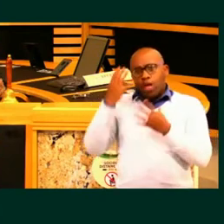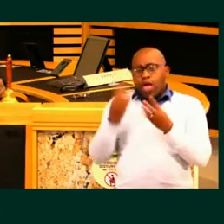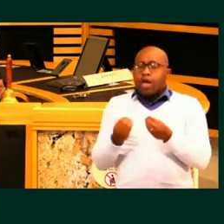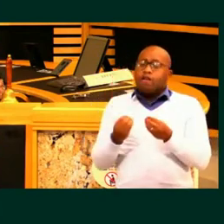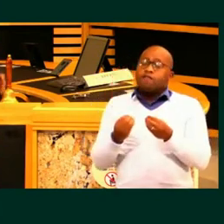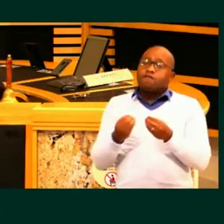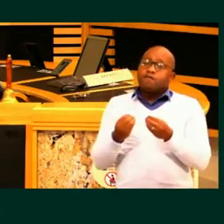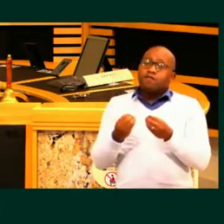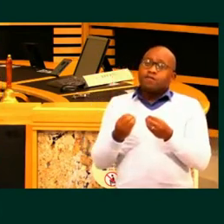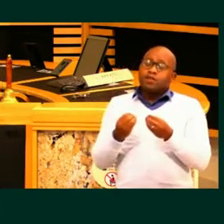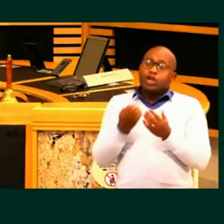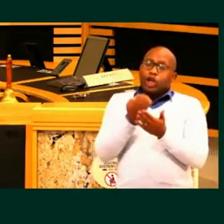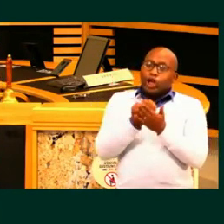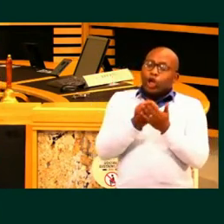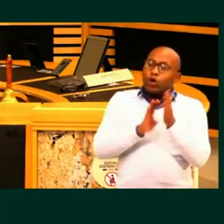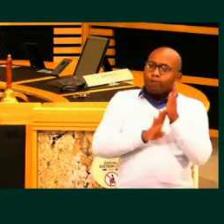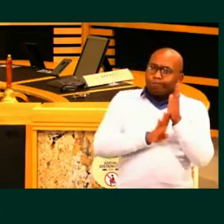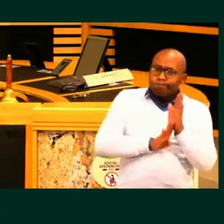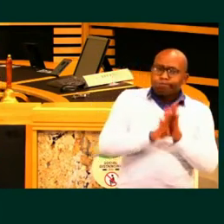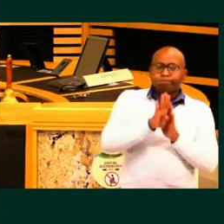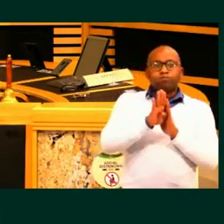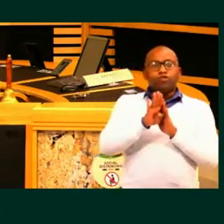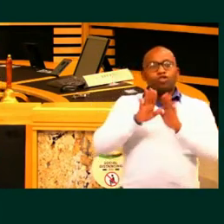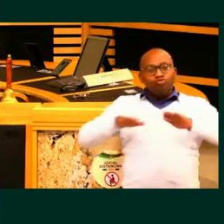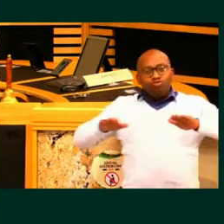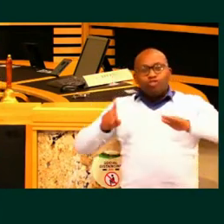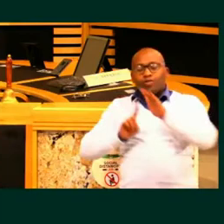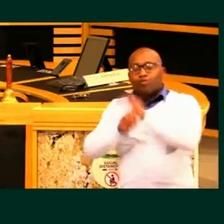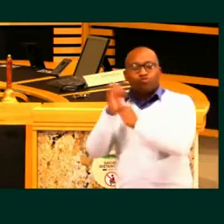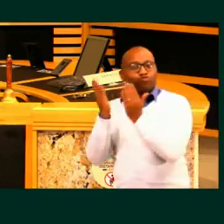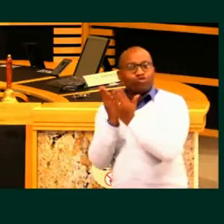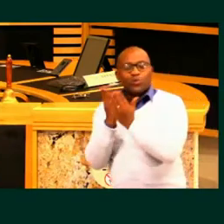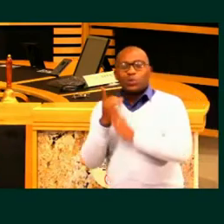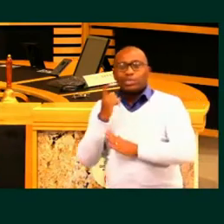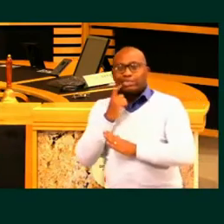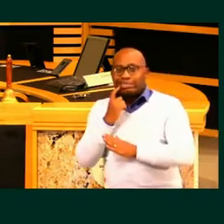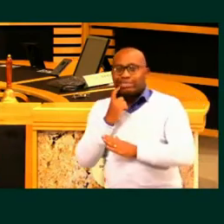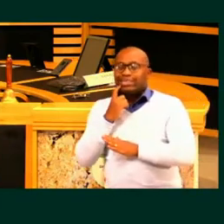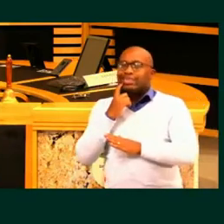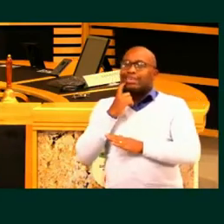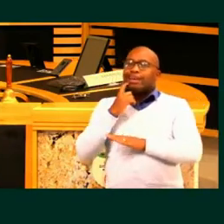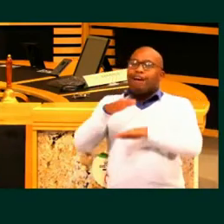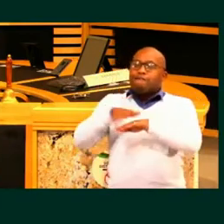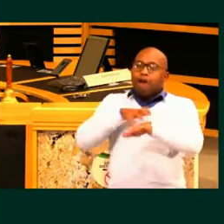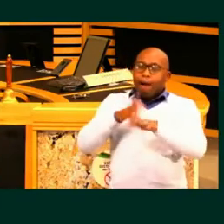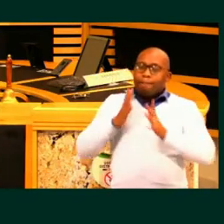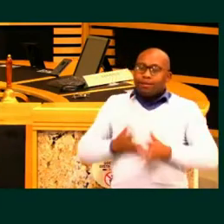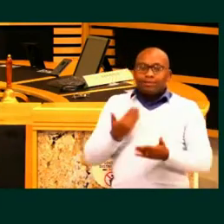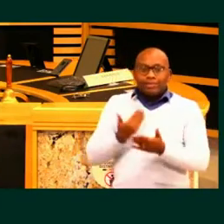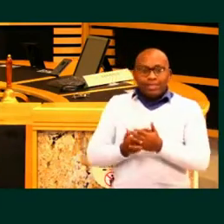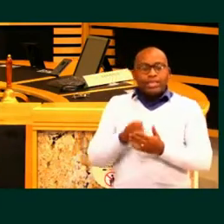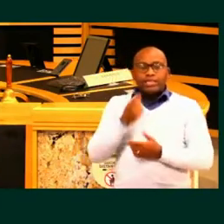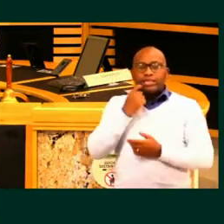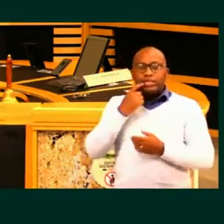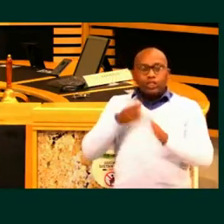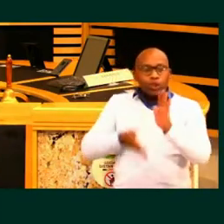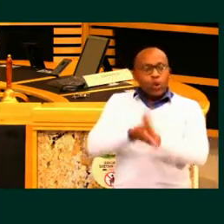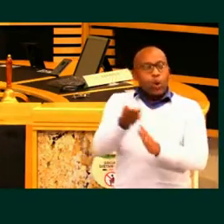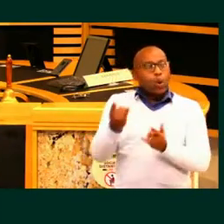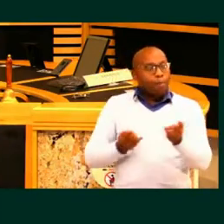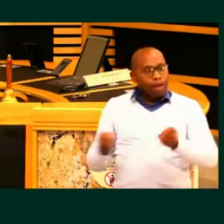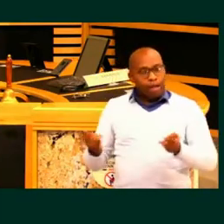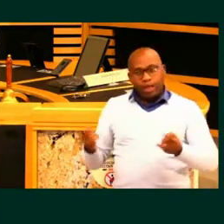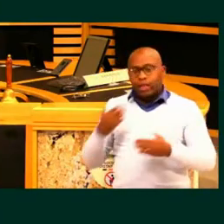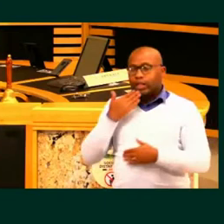to work children get to school farmers get their produce to the markets and our economy is thriving I thank you thank you very much